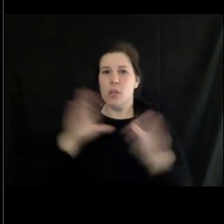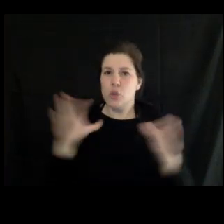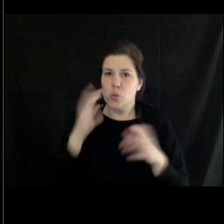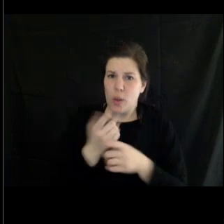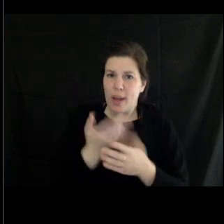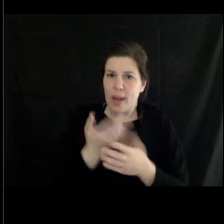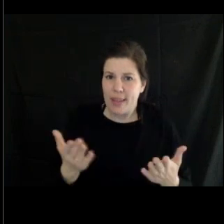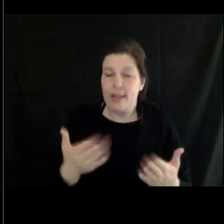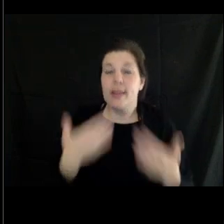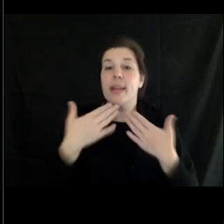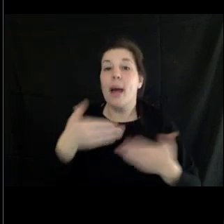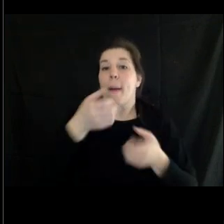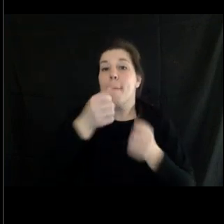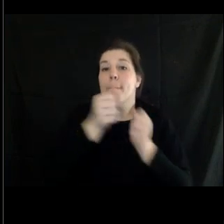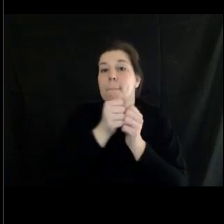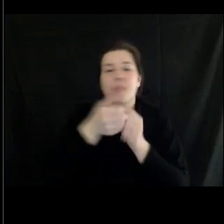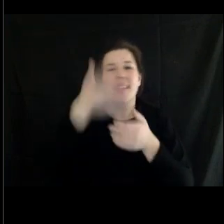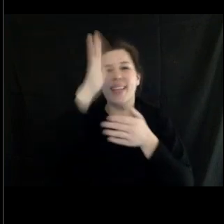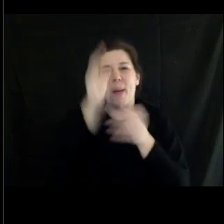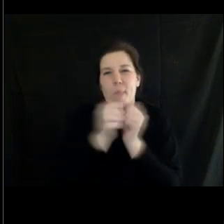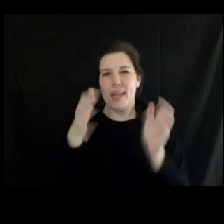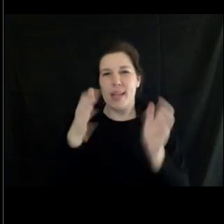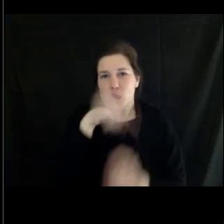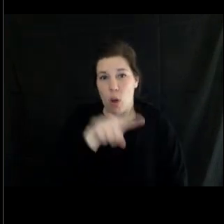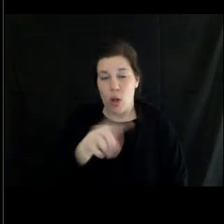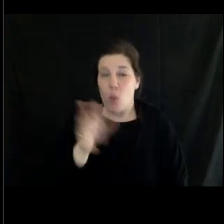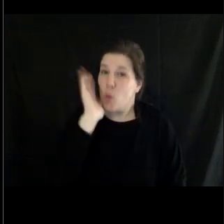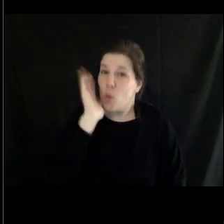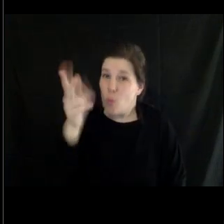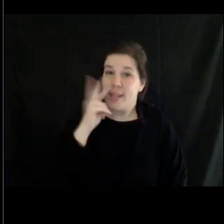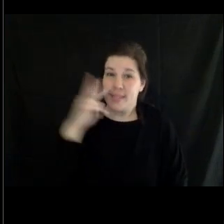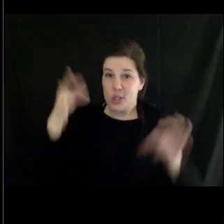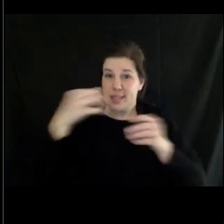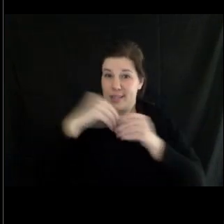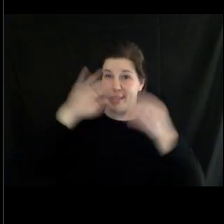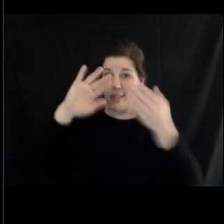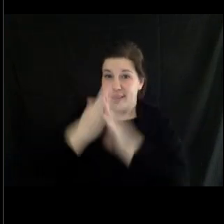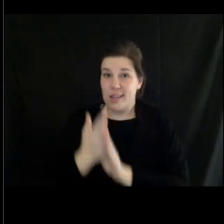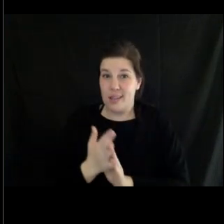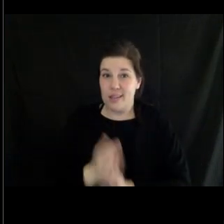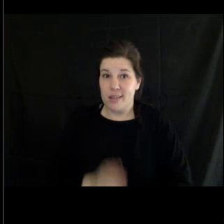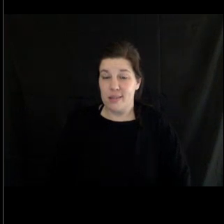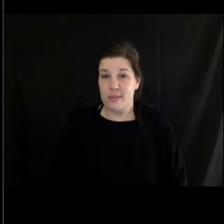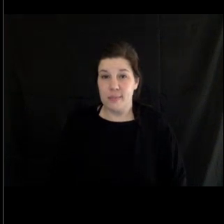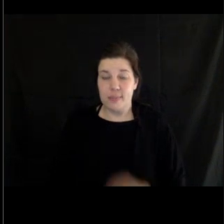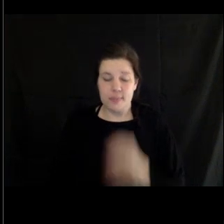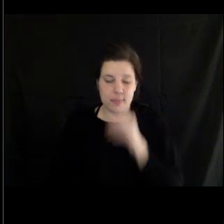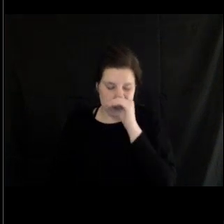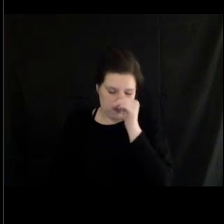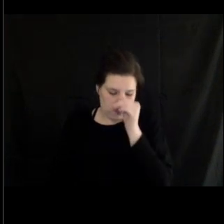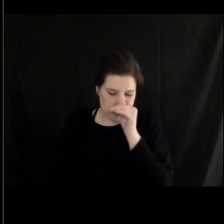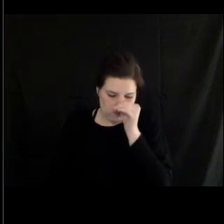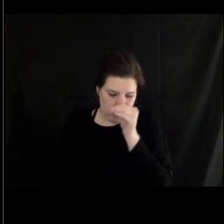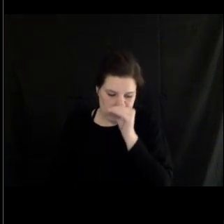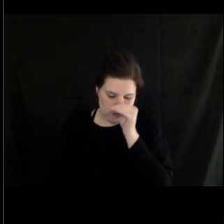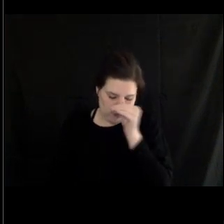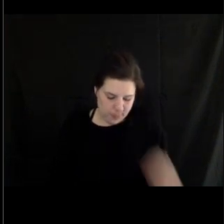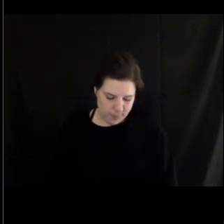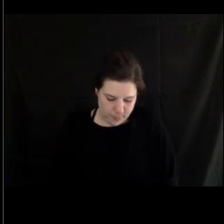guess what? We're going to see justice in this city. We're going to stop. Not going